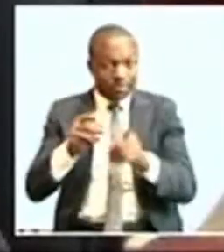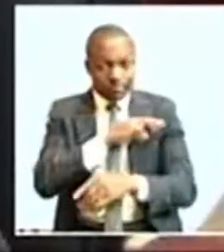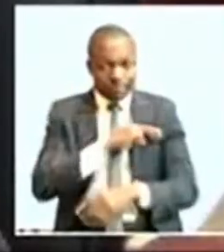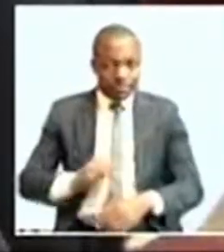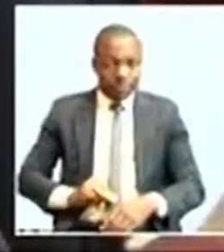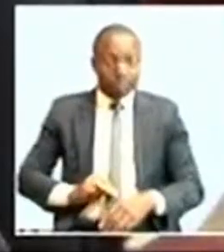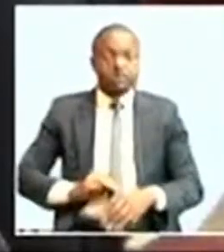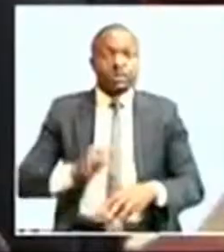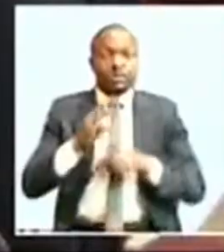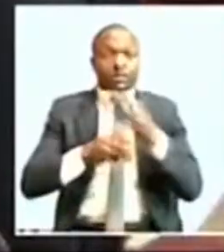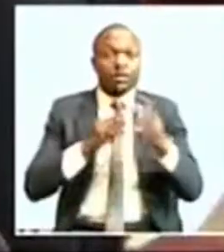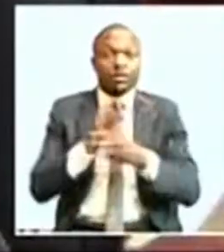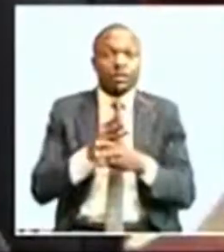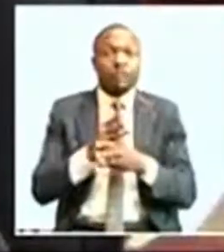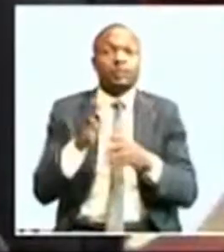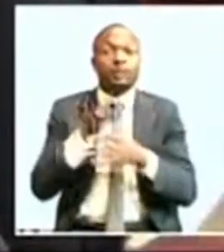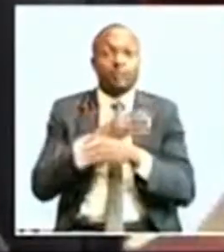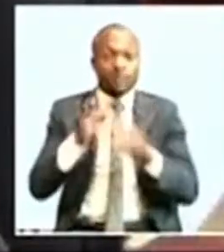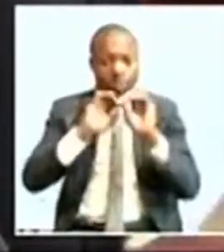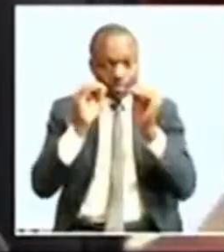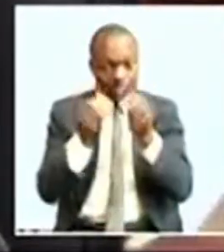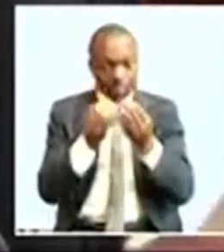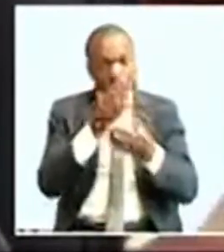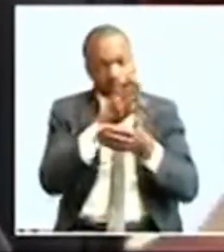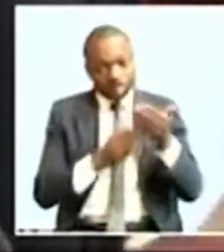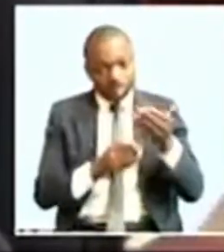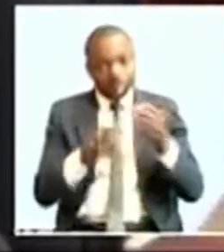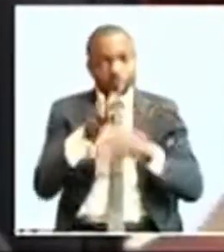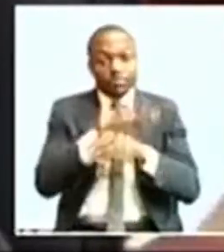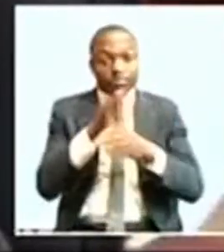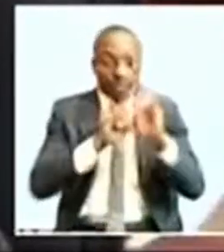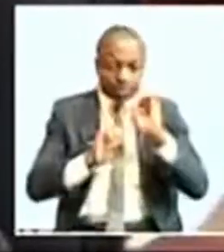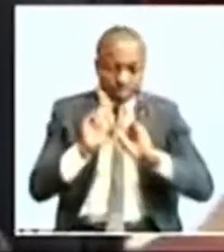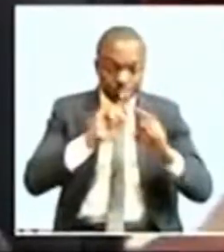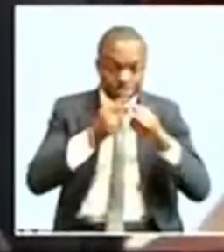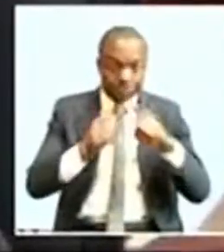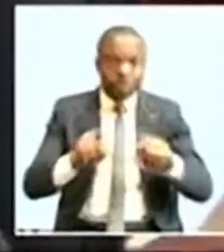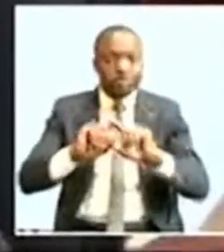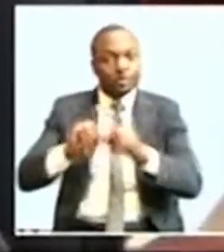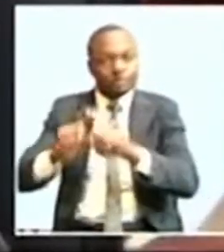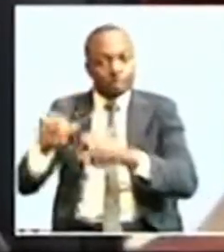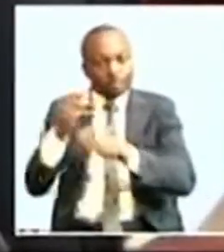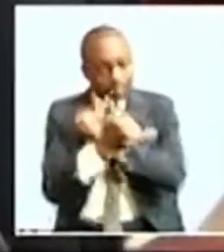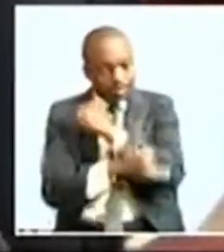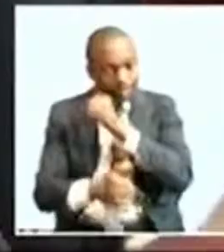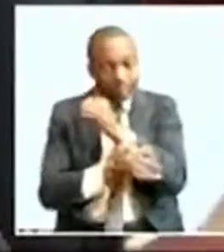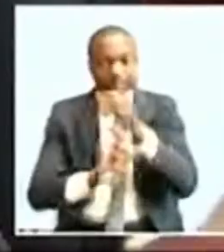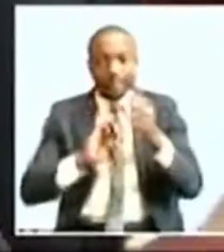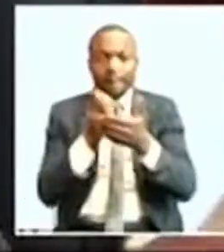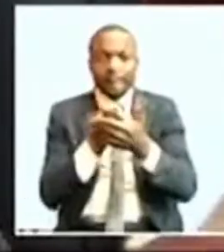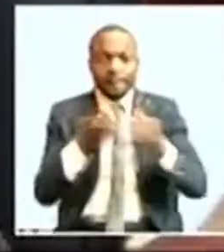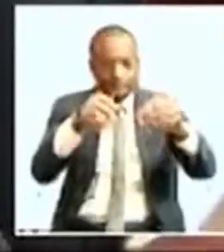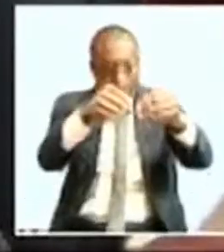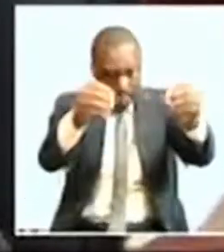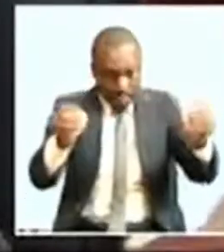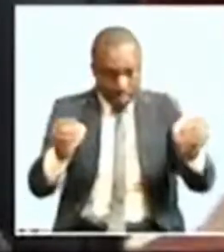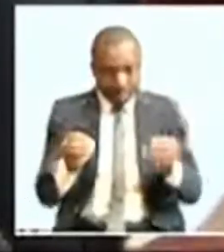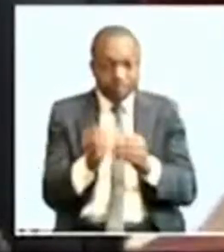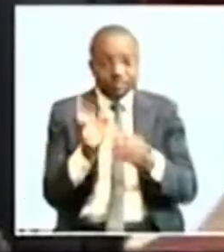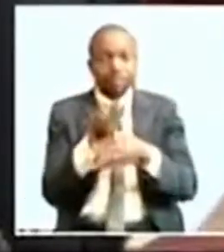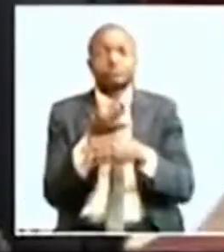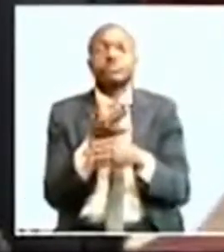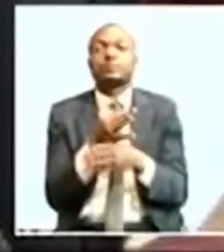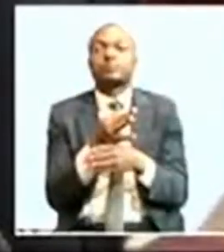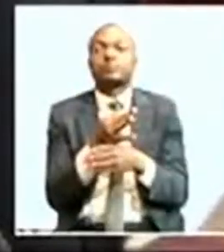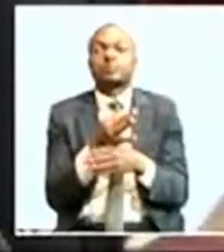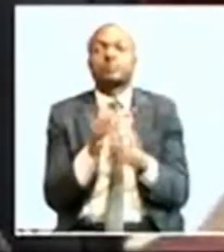Trade Organization, and some trade interactions are occurring with various countries that are engaged in marine fisheries, and therefore